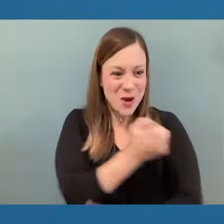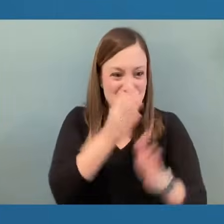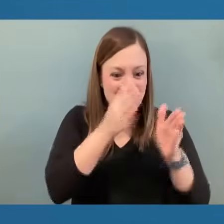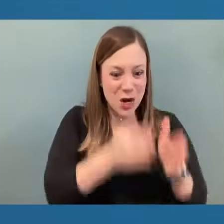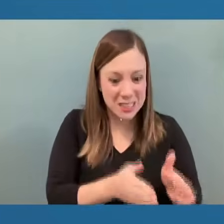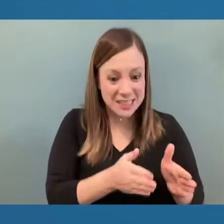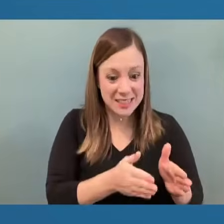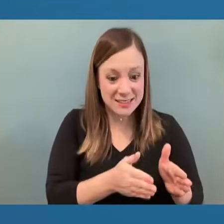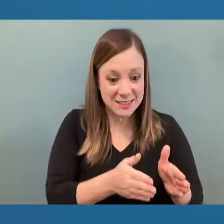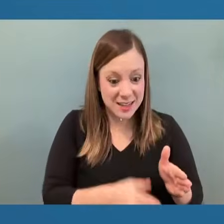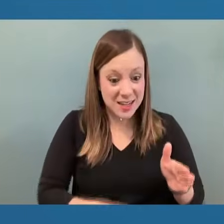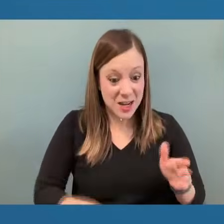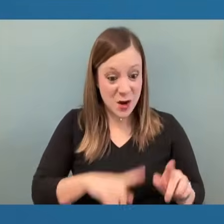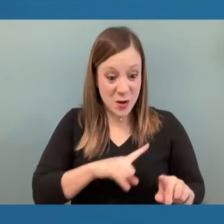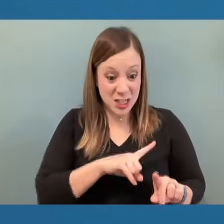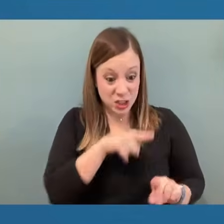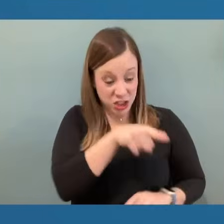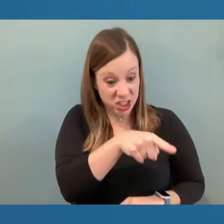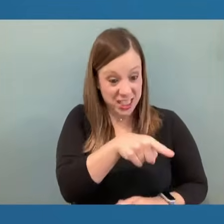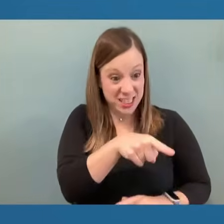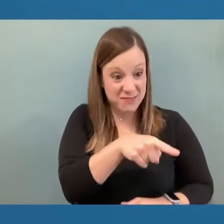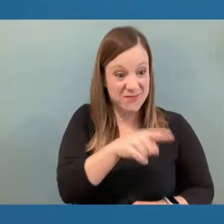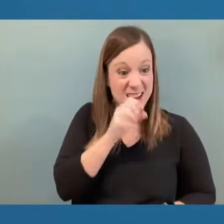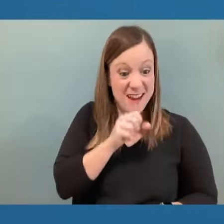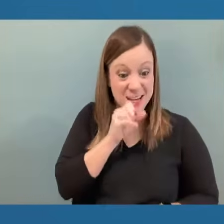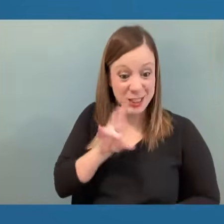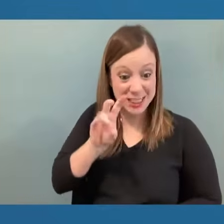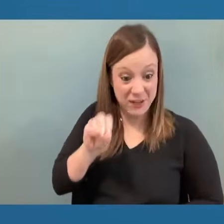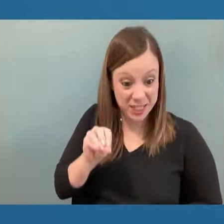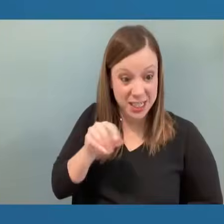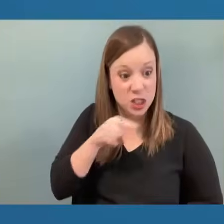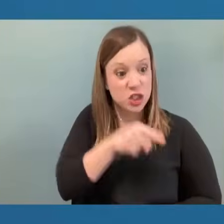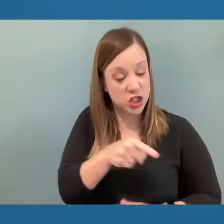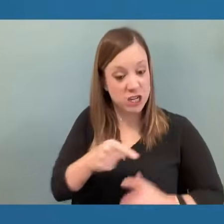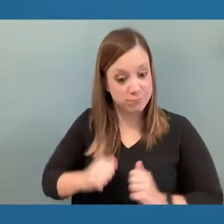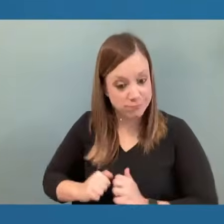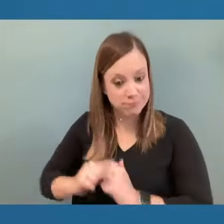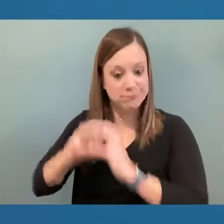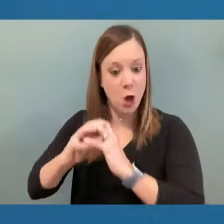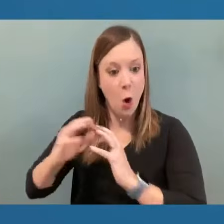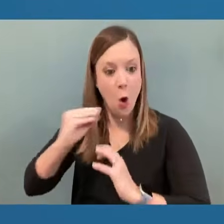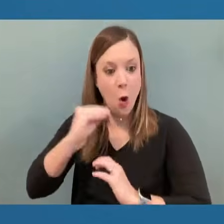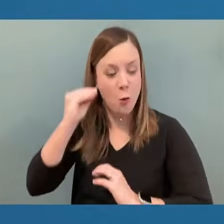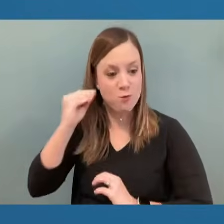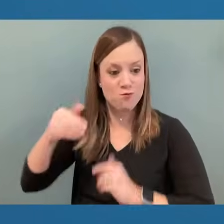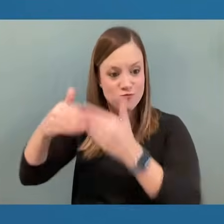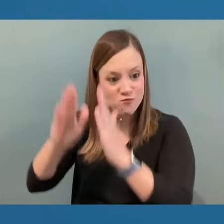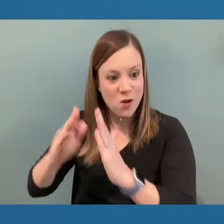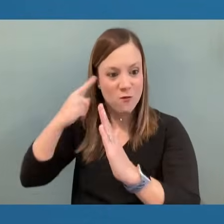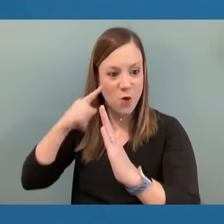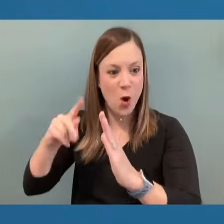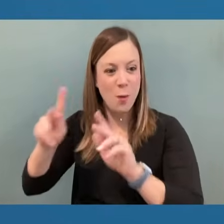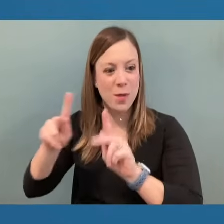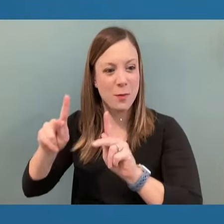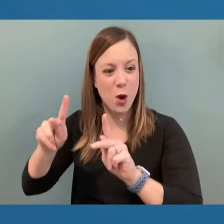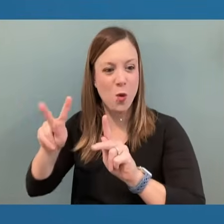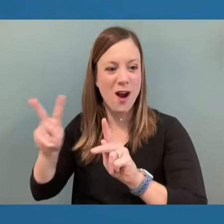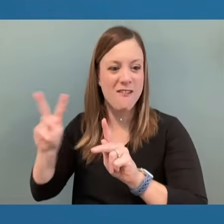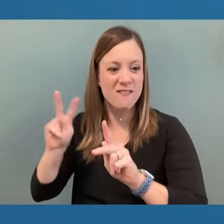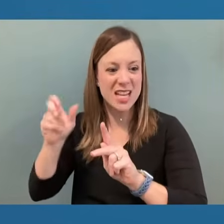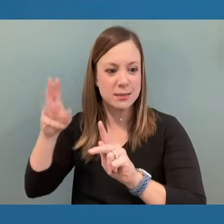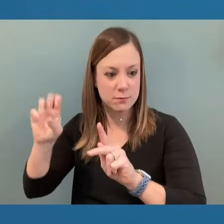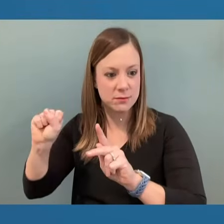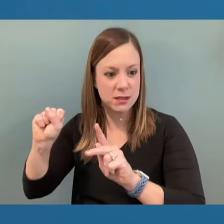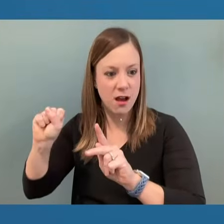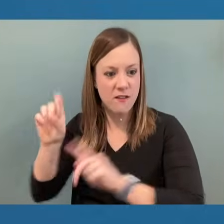of what she had to deal with when she was a child, and she wanted other kids to come to a place of healing and love, and so she never stopped